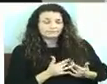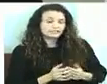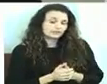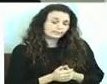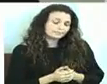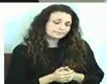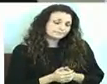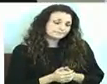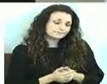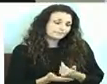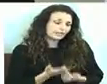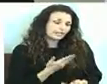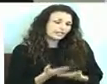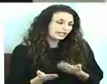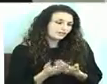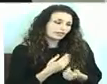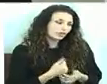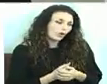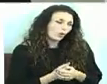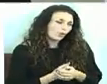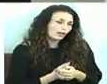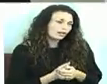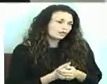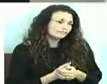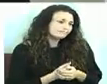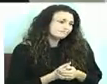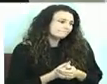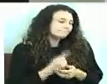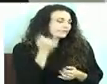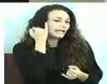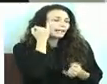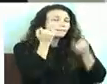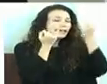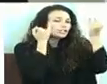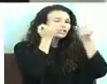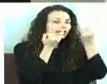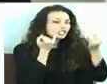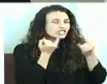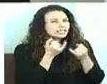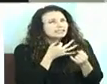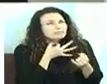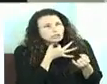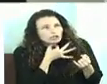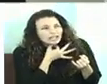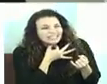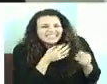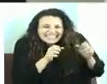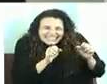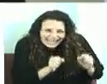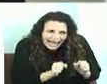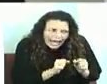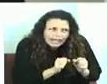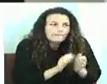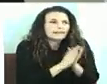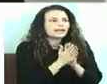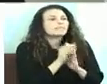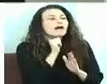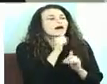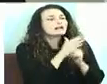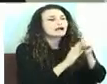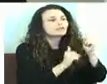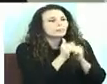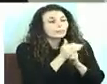Even though wonder and imagination may be a place that can be uncomfortable, this is also the place where God is